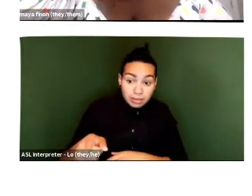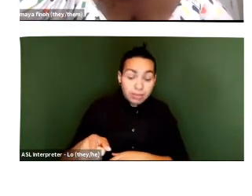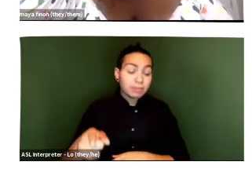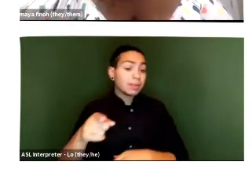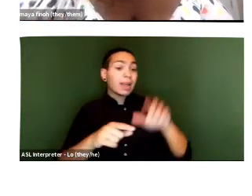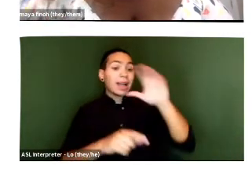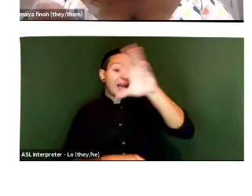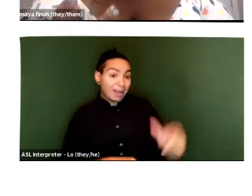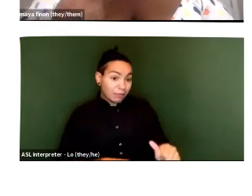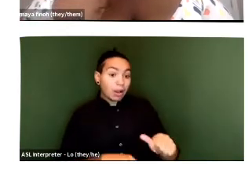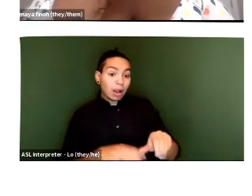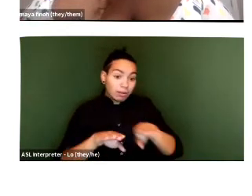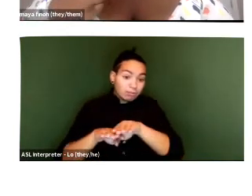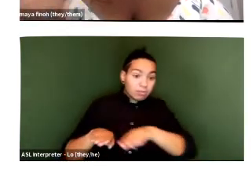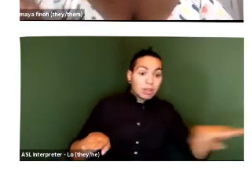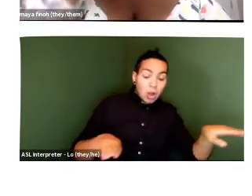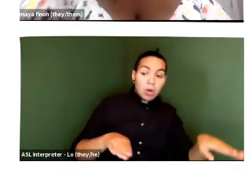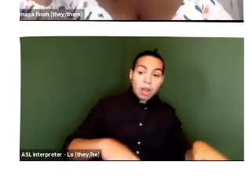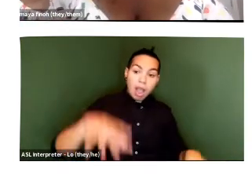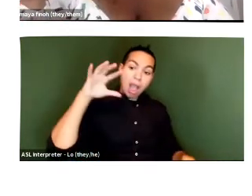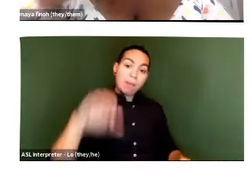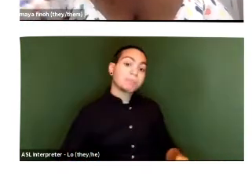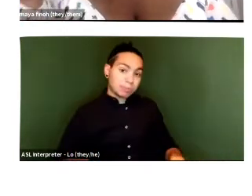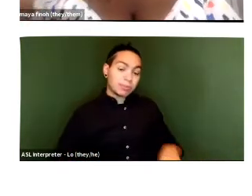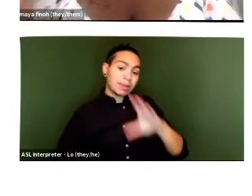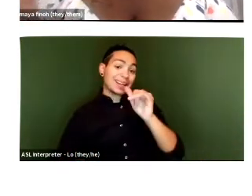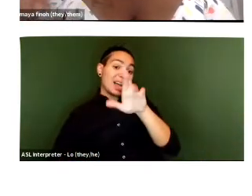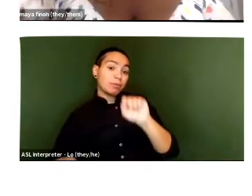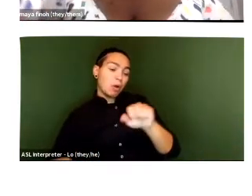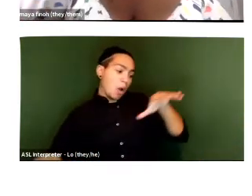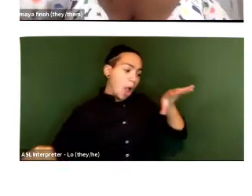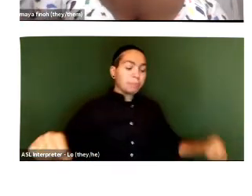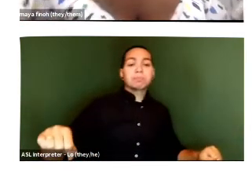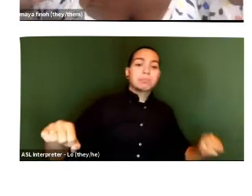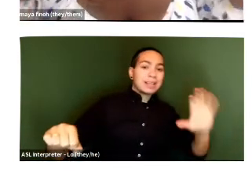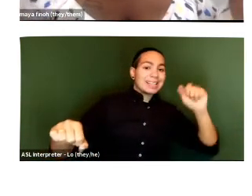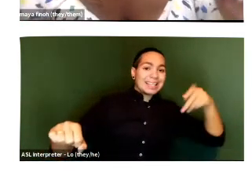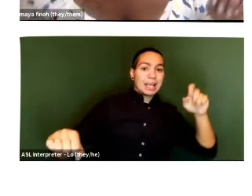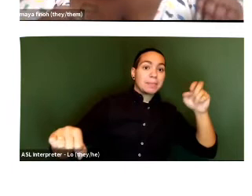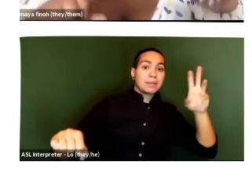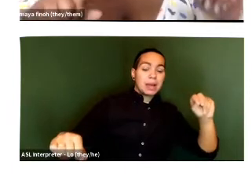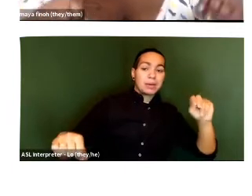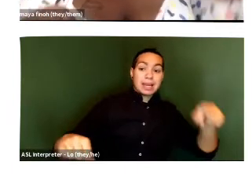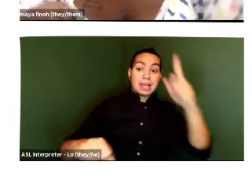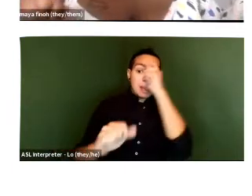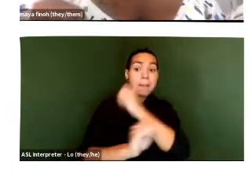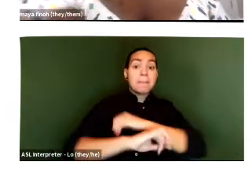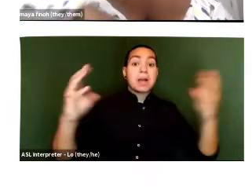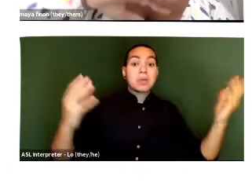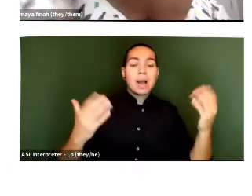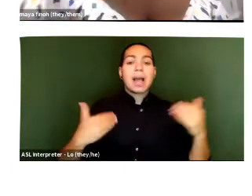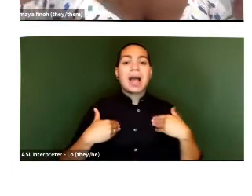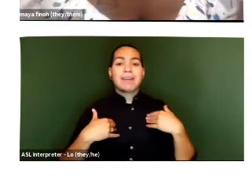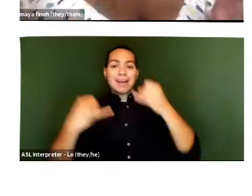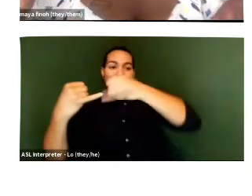Cairo and the other on Cape Town. He had this vision of a telegram line connecting Egypt to South Africa that